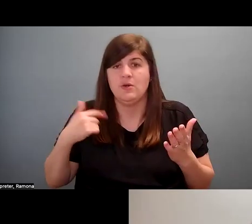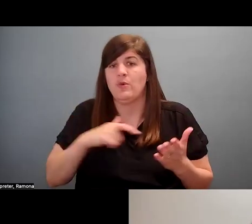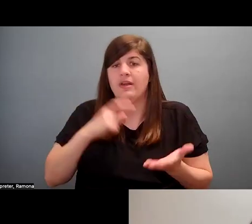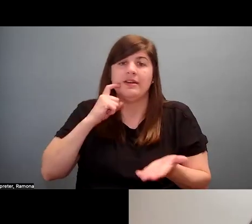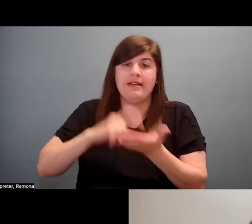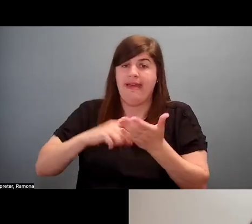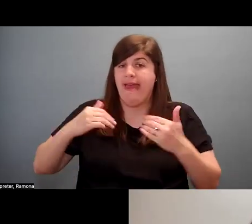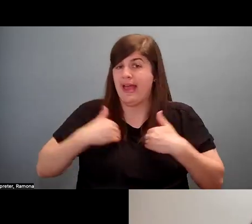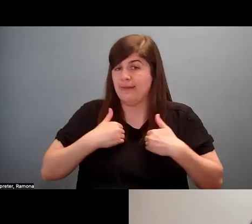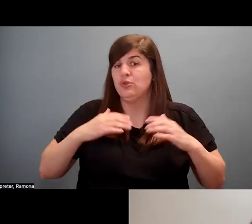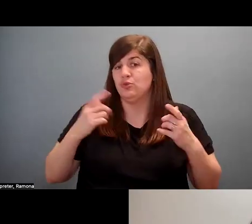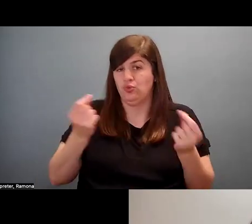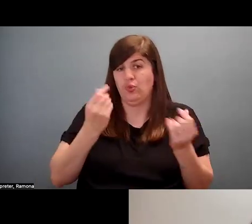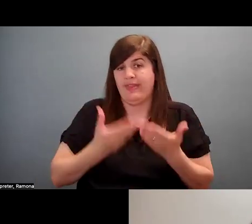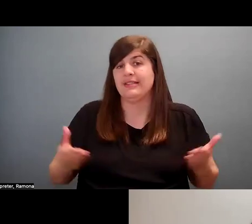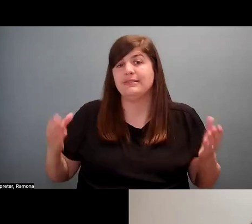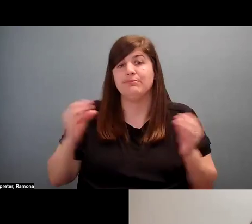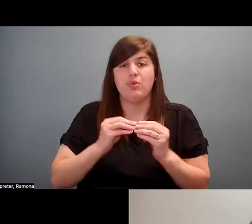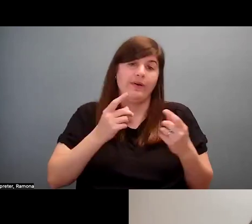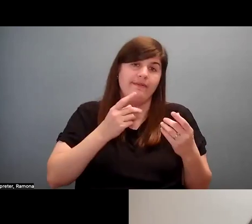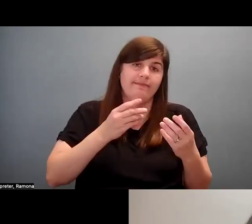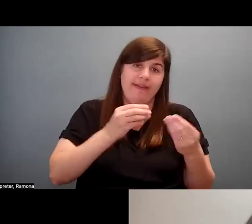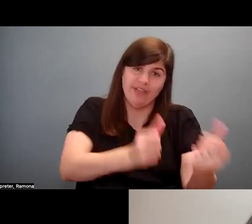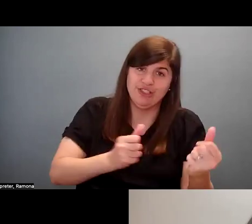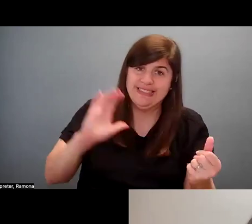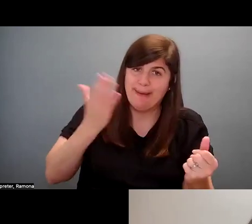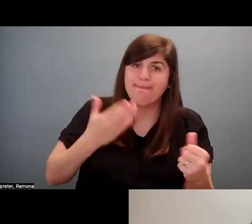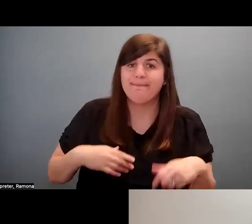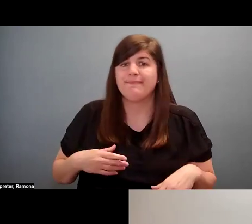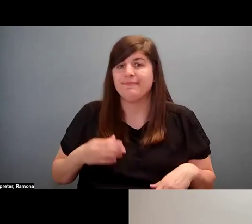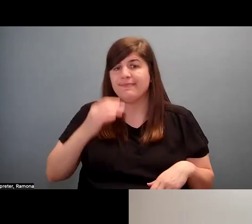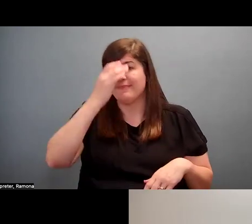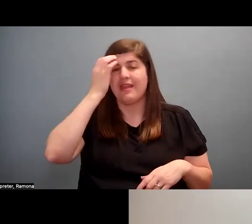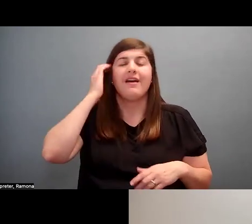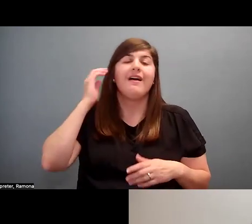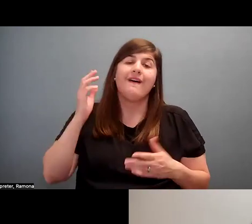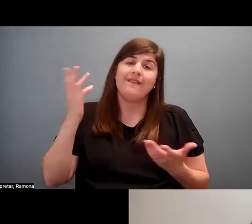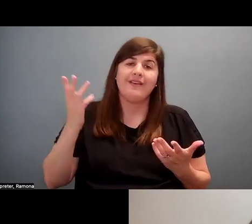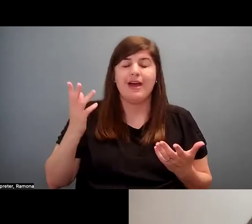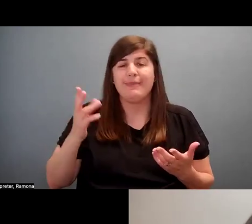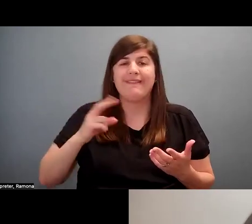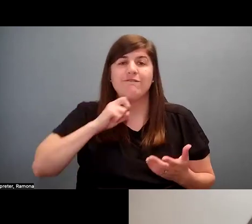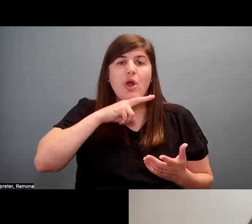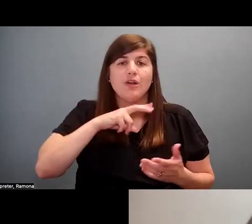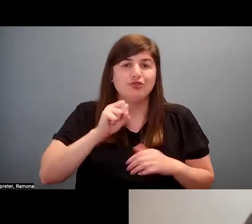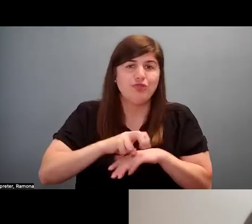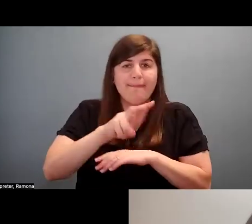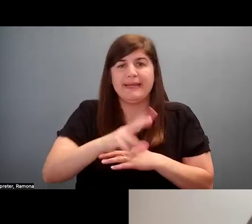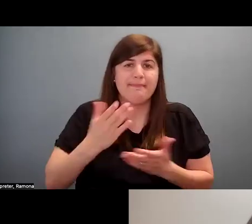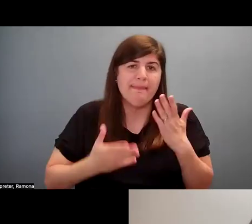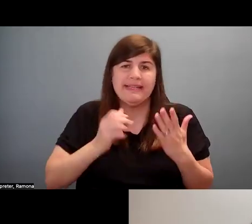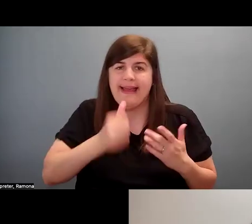that animals do things really efficiently. Well, sometimes anyway. You look at some of the little frogs jumping, it's not particularly efficient, but sometimes it